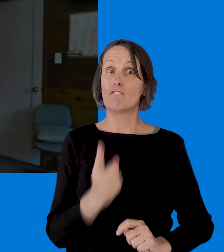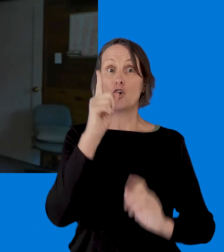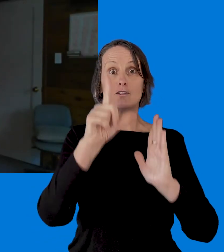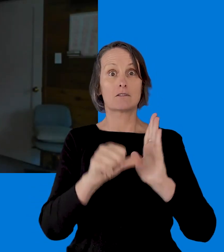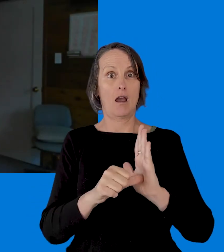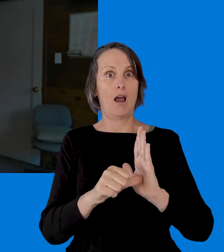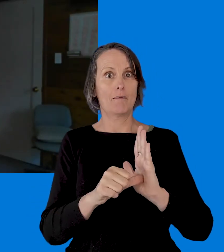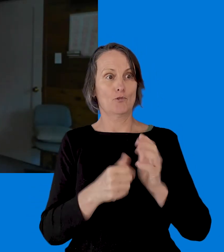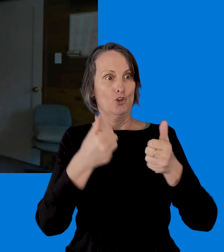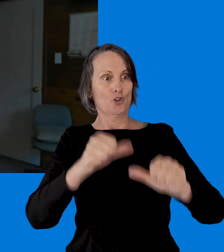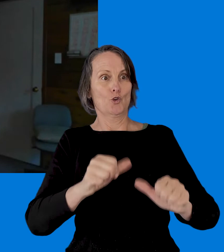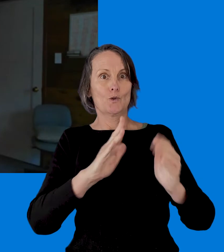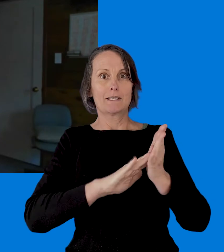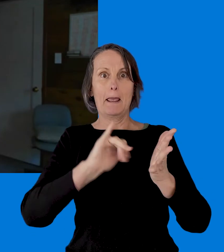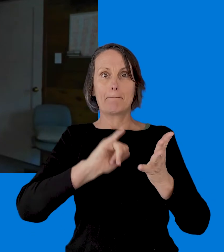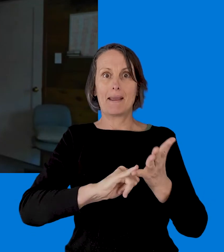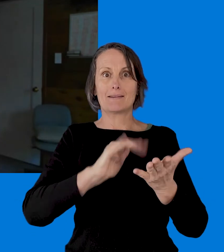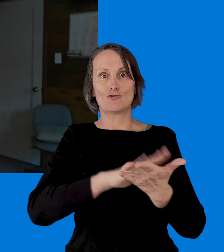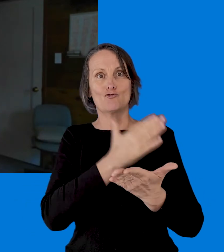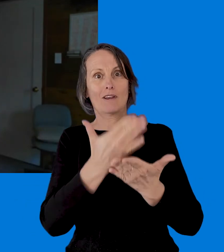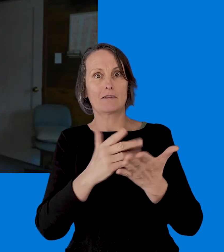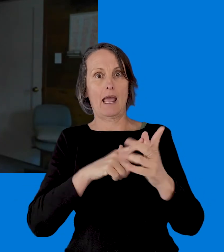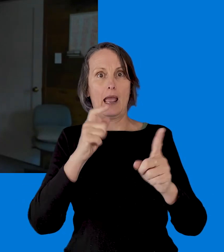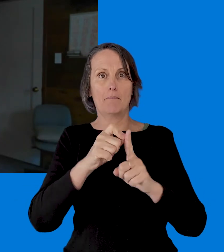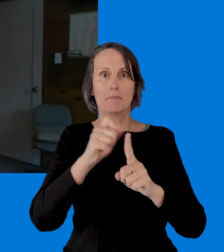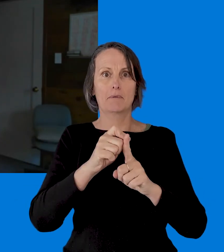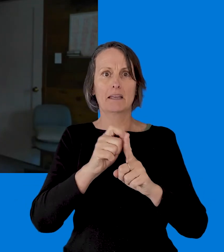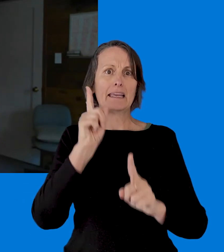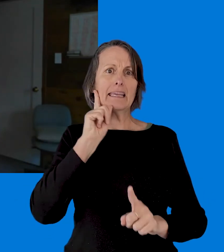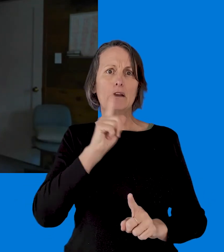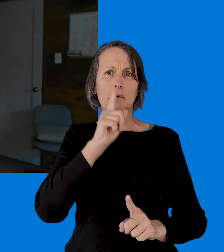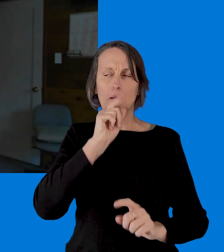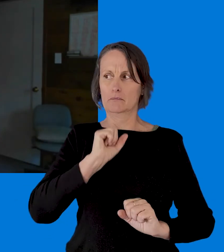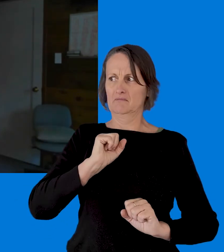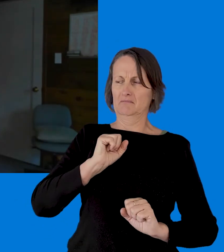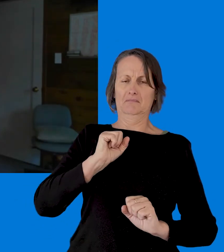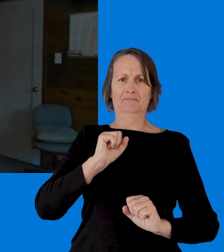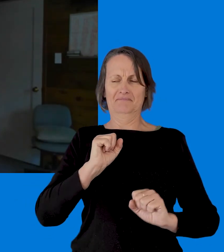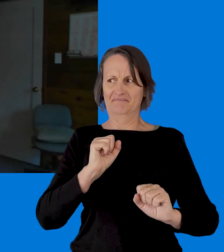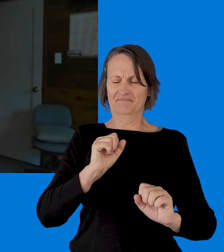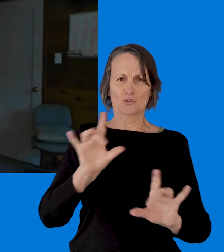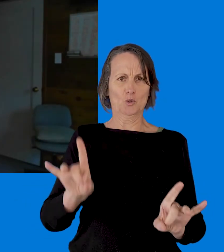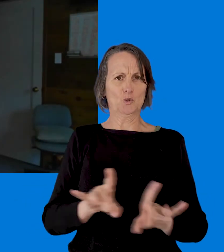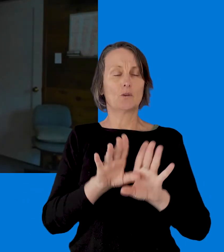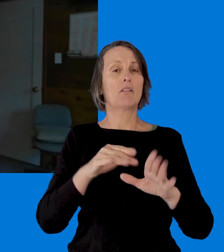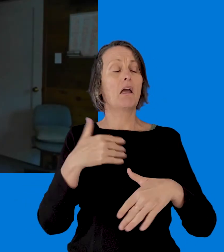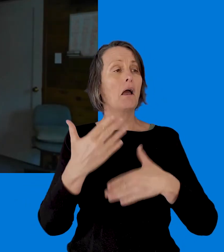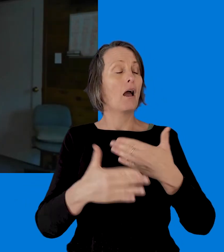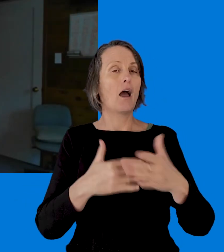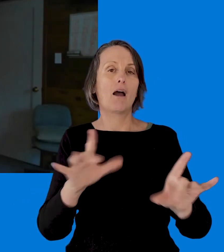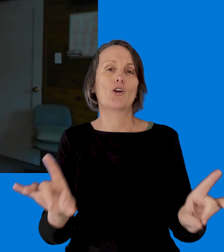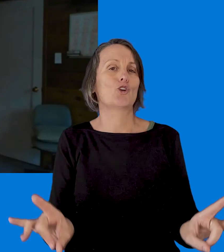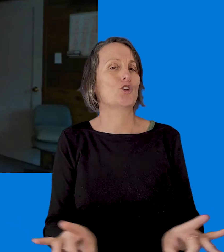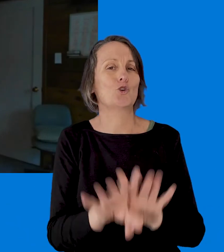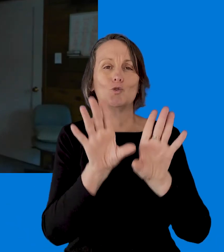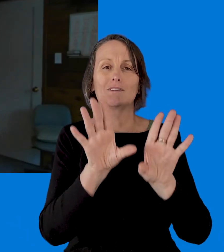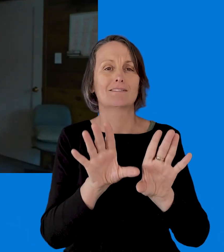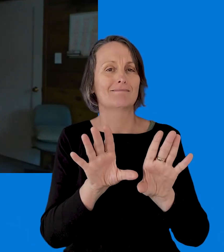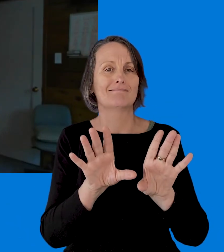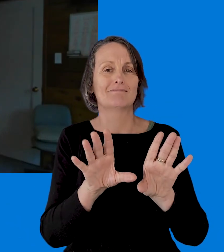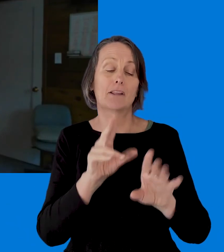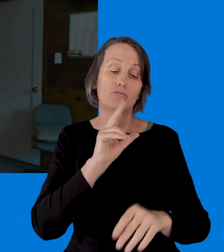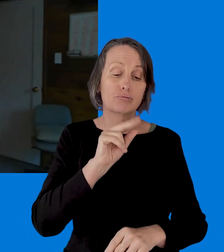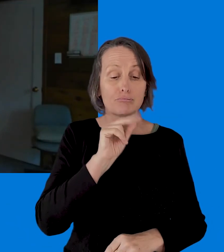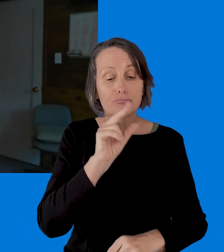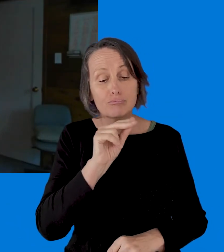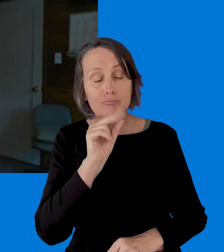changes a little bit at first. They have a hard time adapting to it, but then they get used to it, and then they just start talking to the device as what they